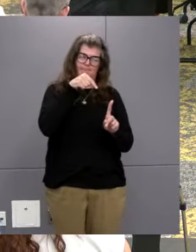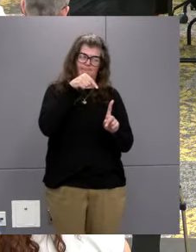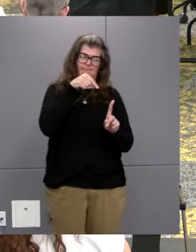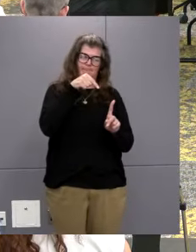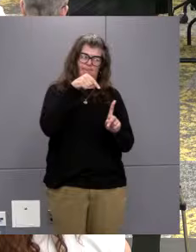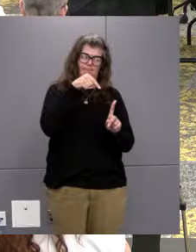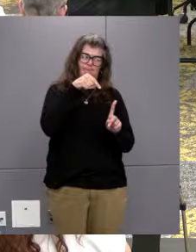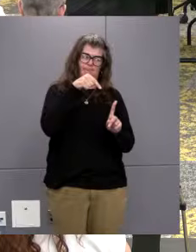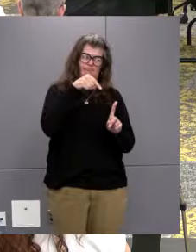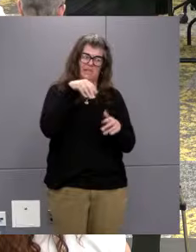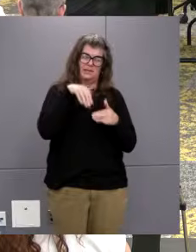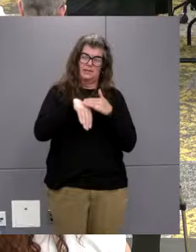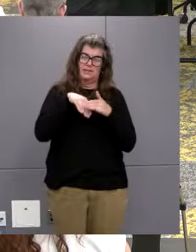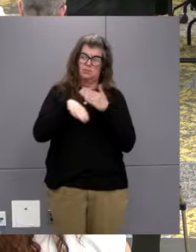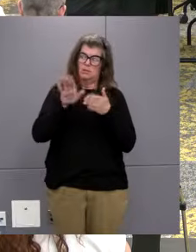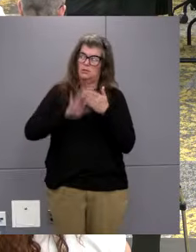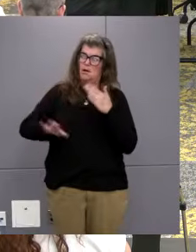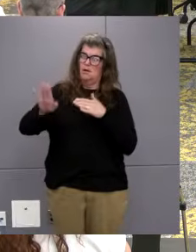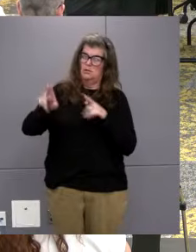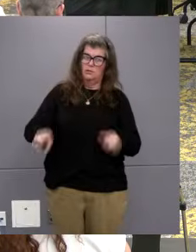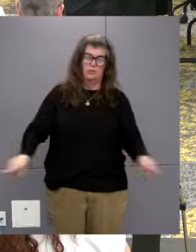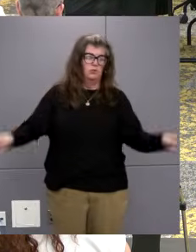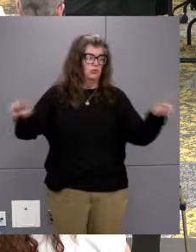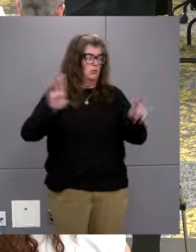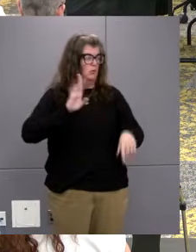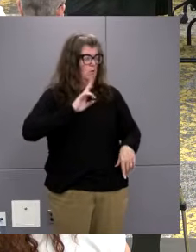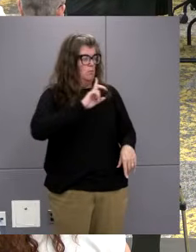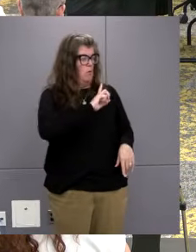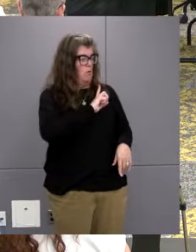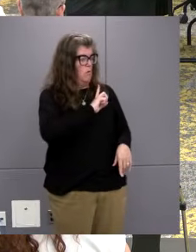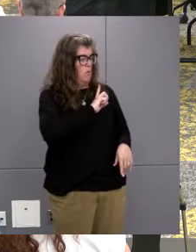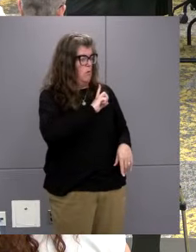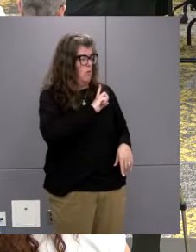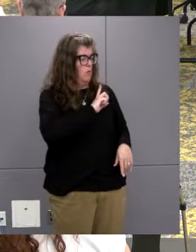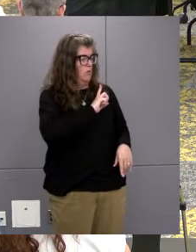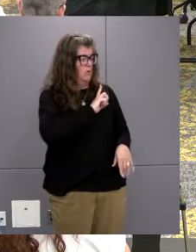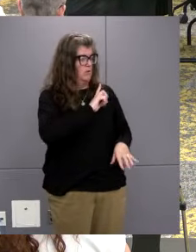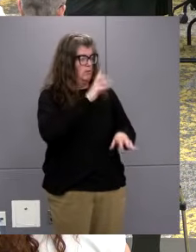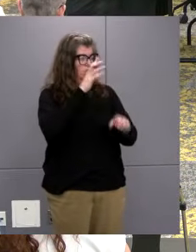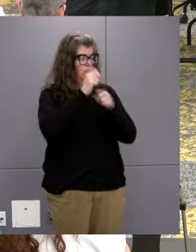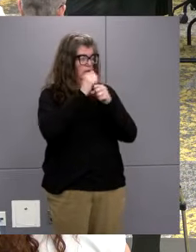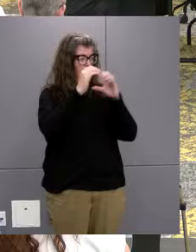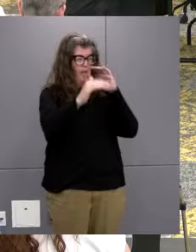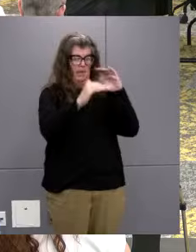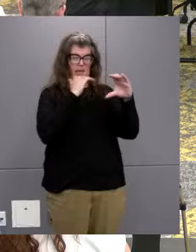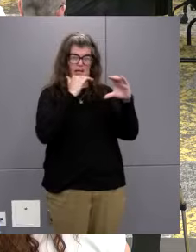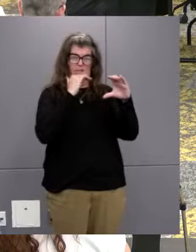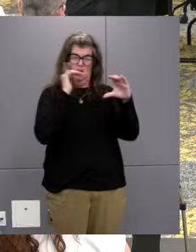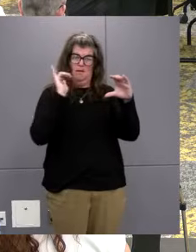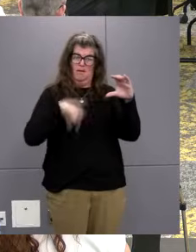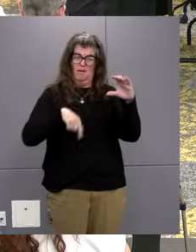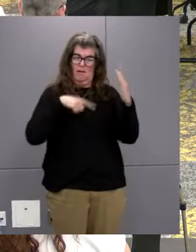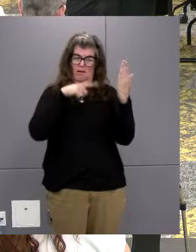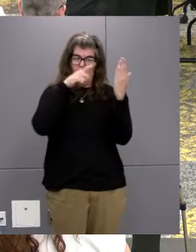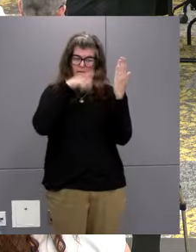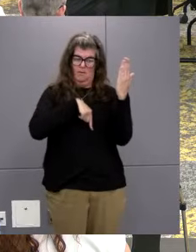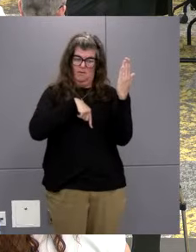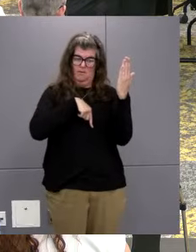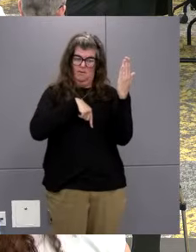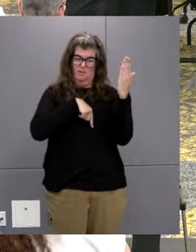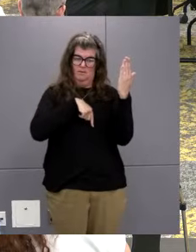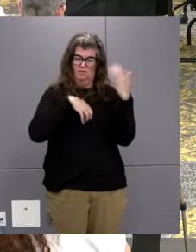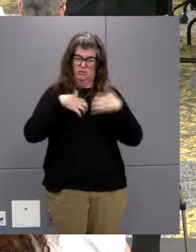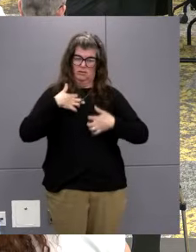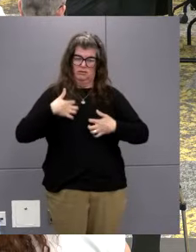is an accessible college, and then for the board to have received the email the way that we did, that's what negatively, I